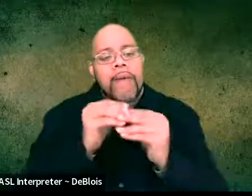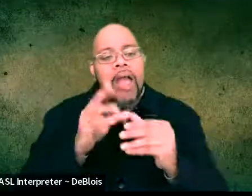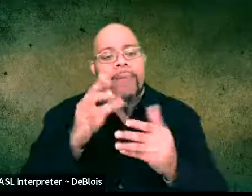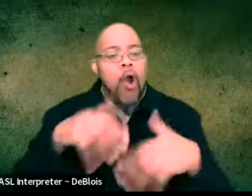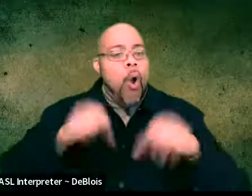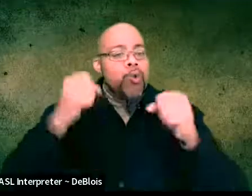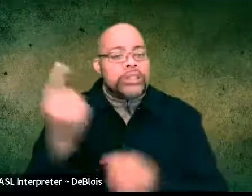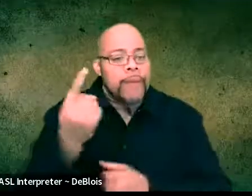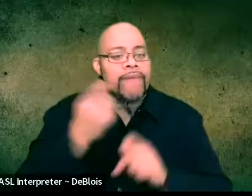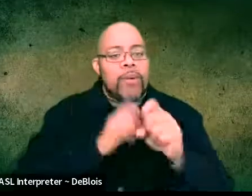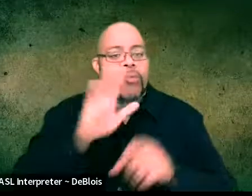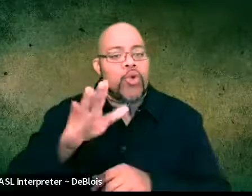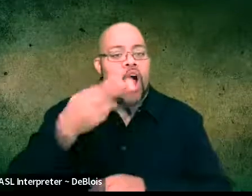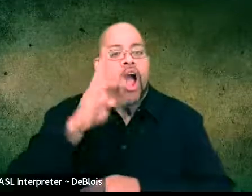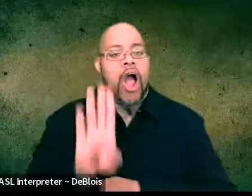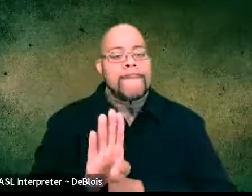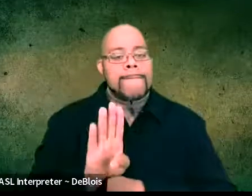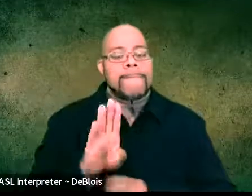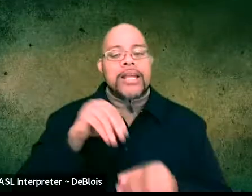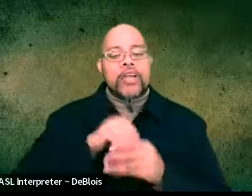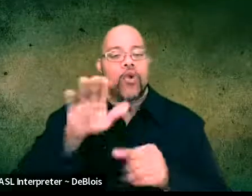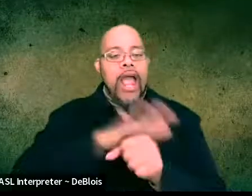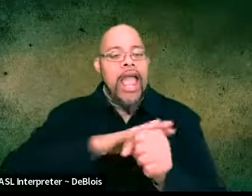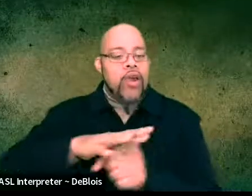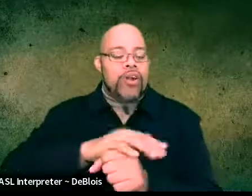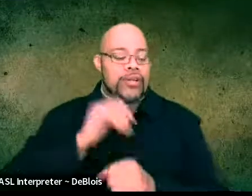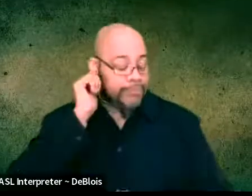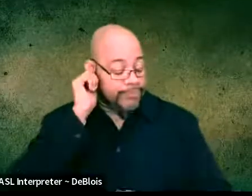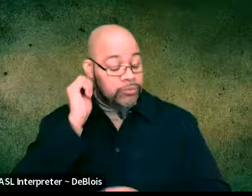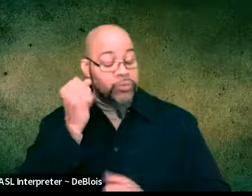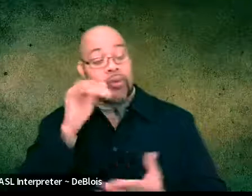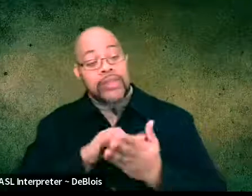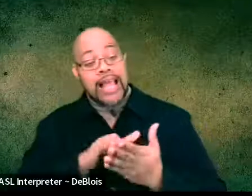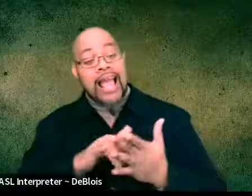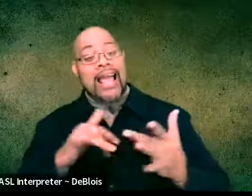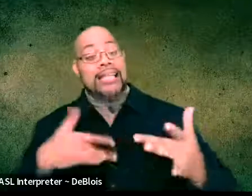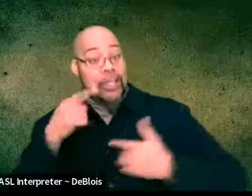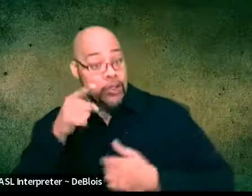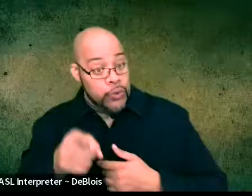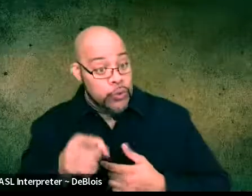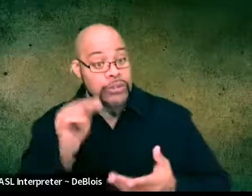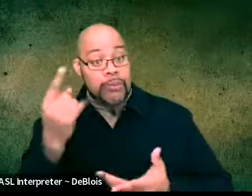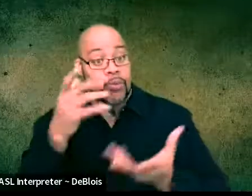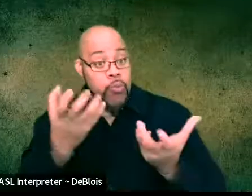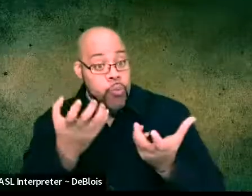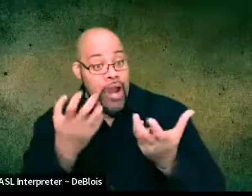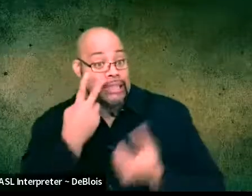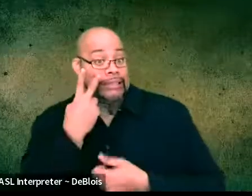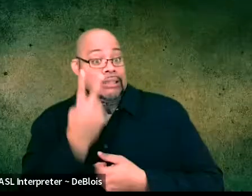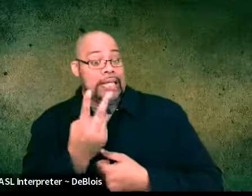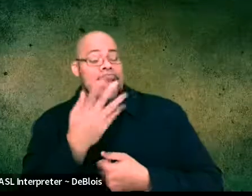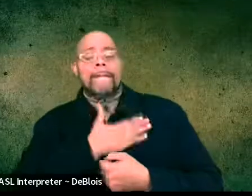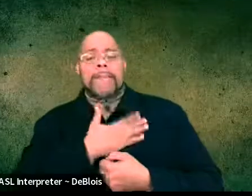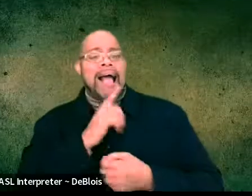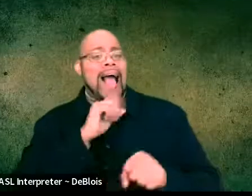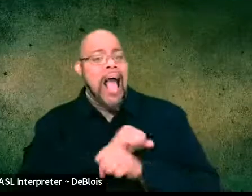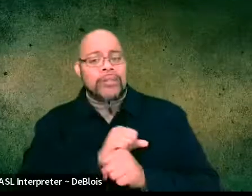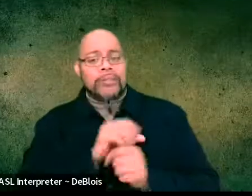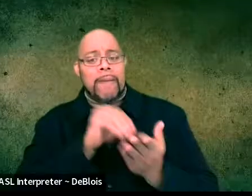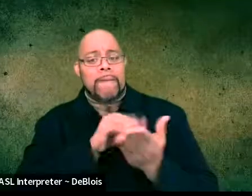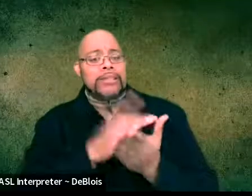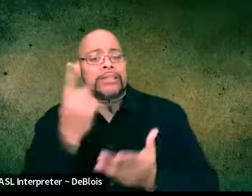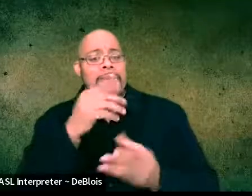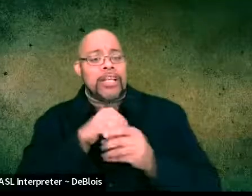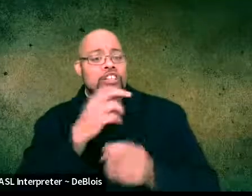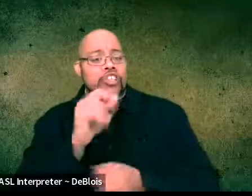something from your hub in your area. So if that excites you, if that's something you would like to see, please, actually you can put something